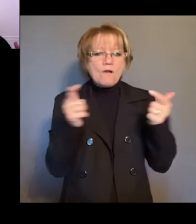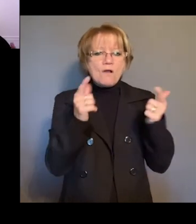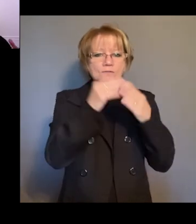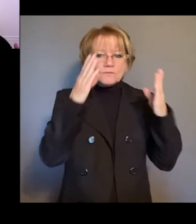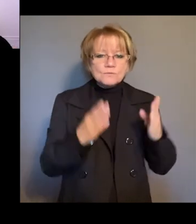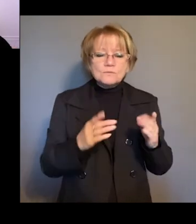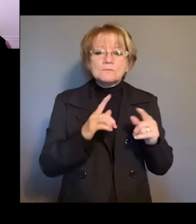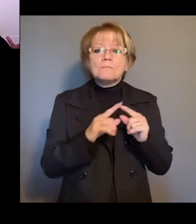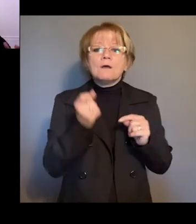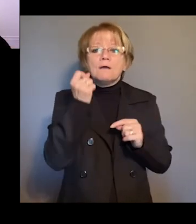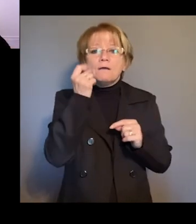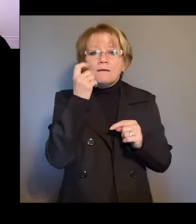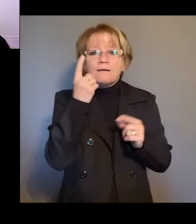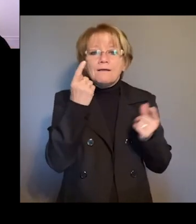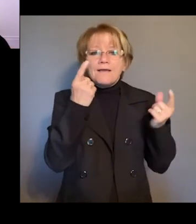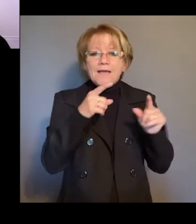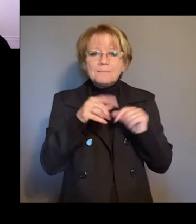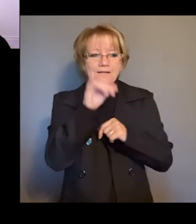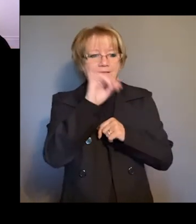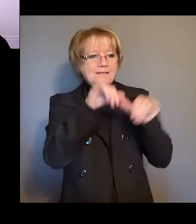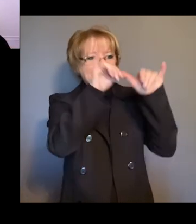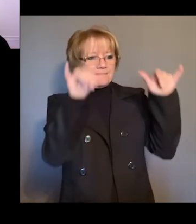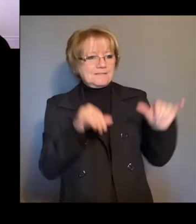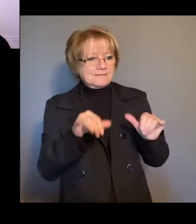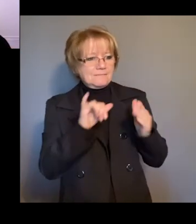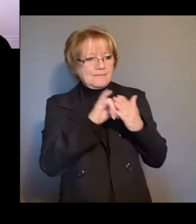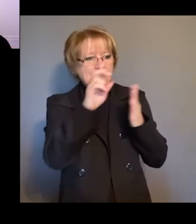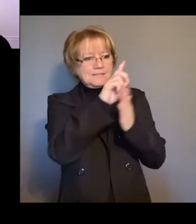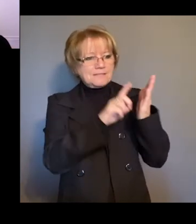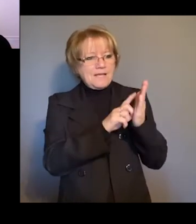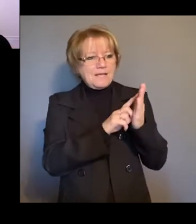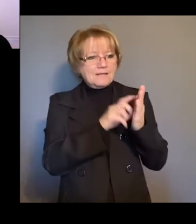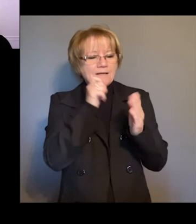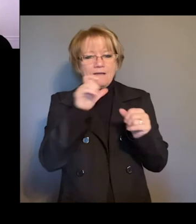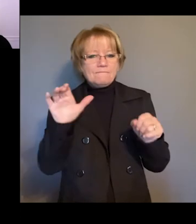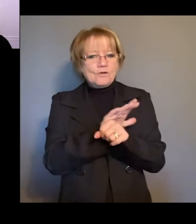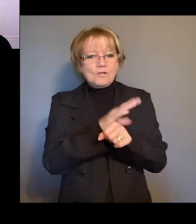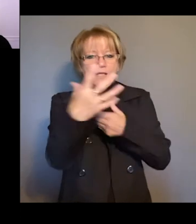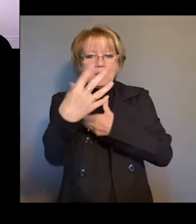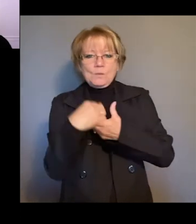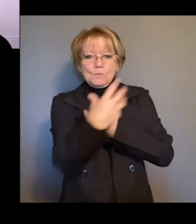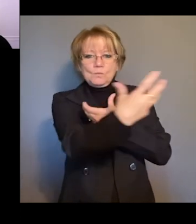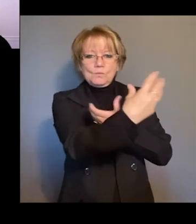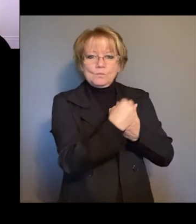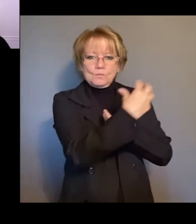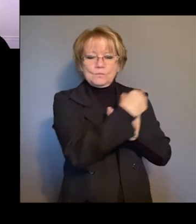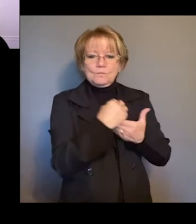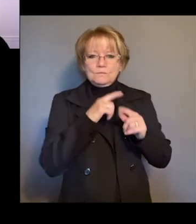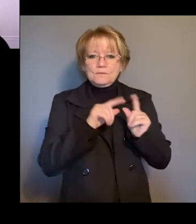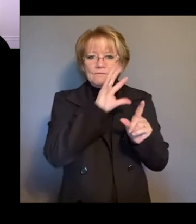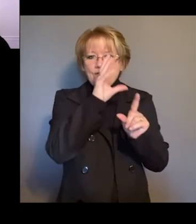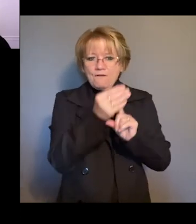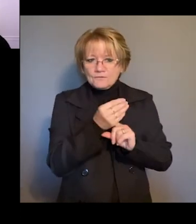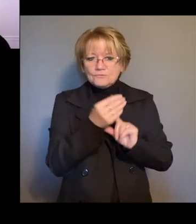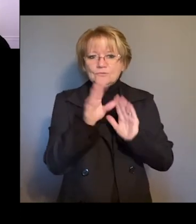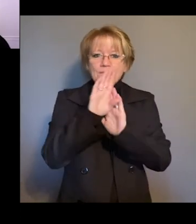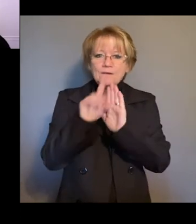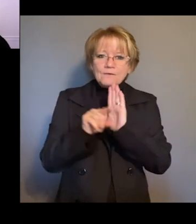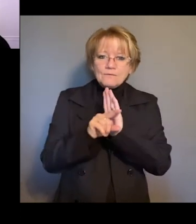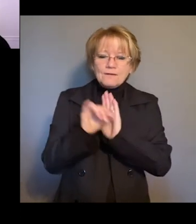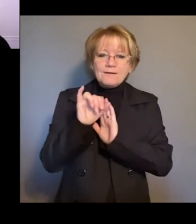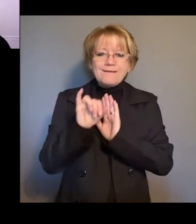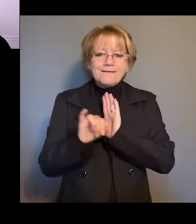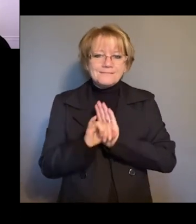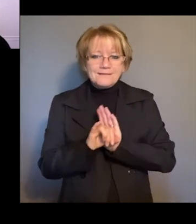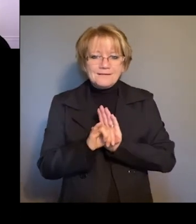have sometimes that design, it doesn't really include others from various different cultures, backgrounds, and identities. And today